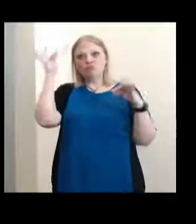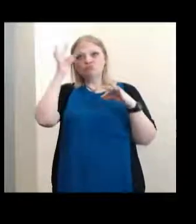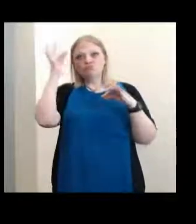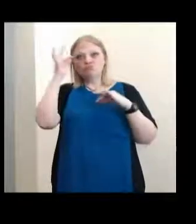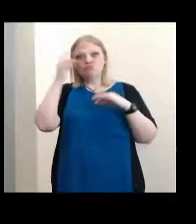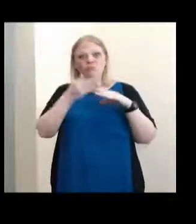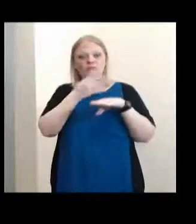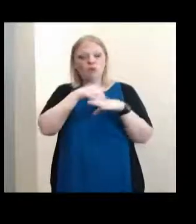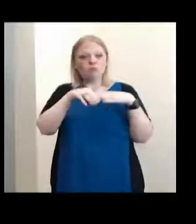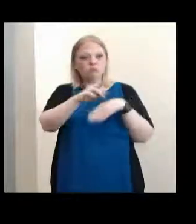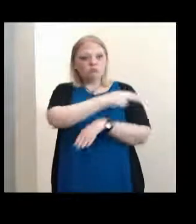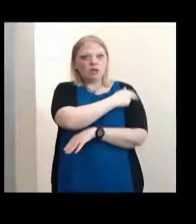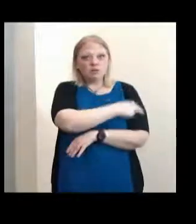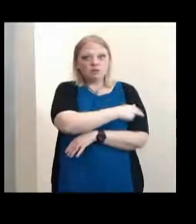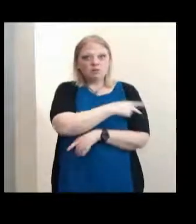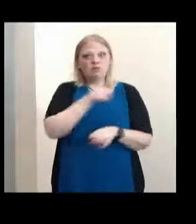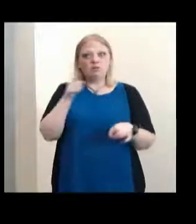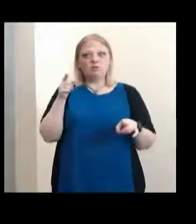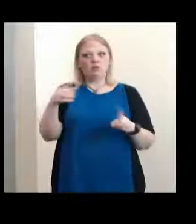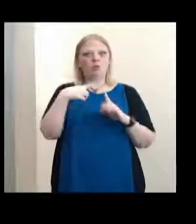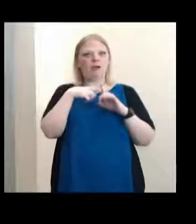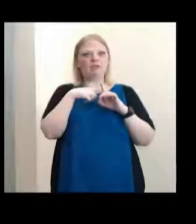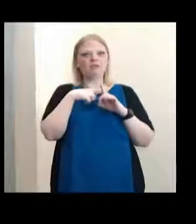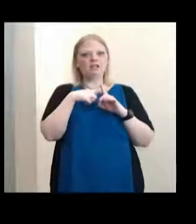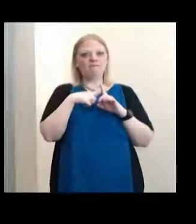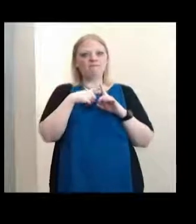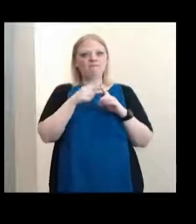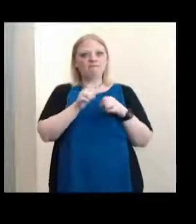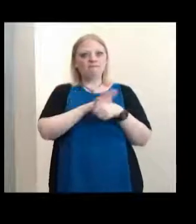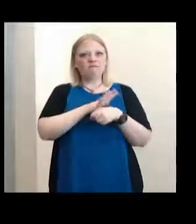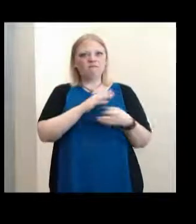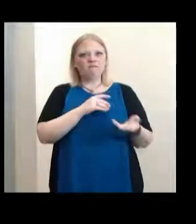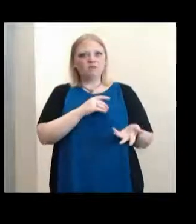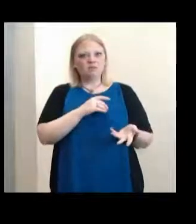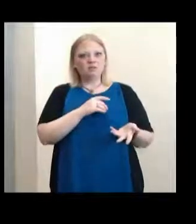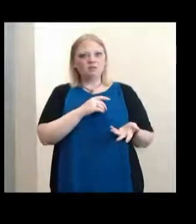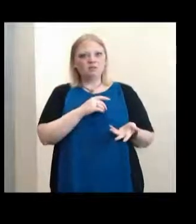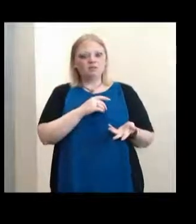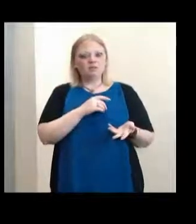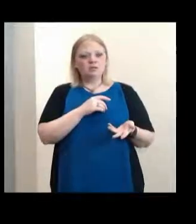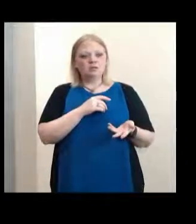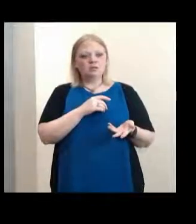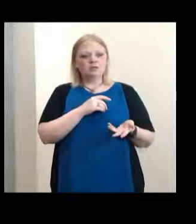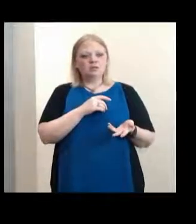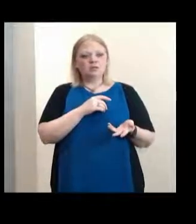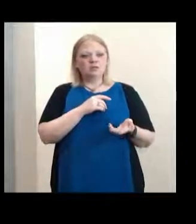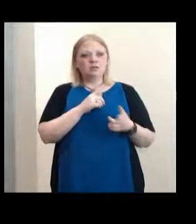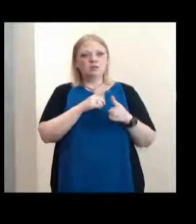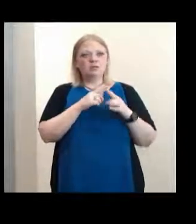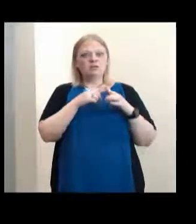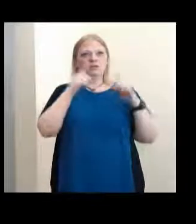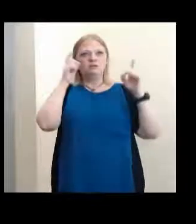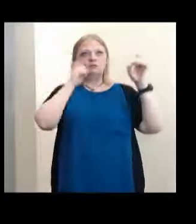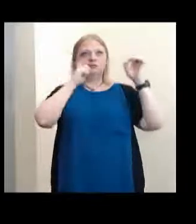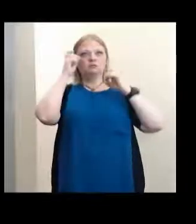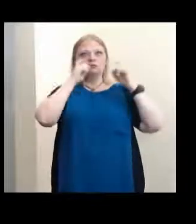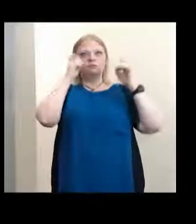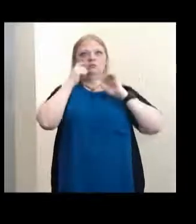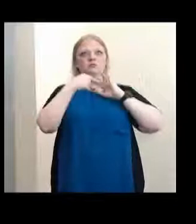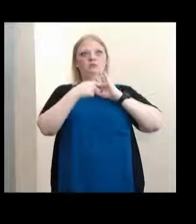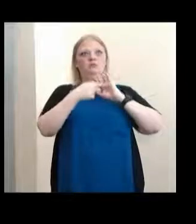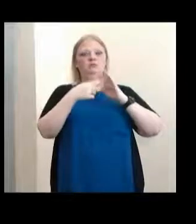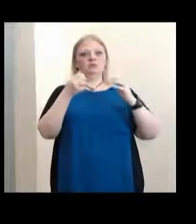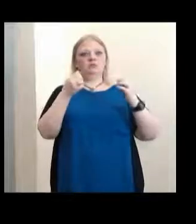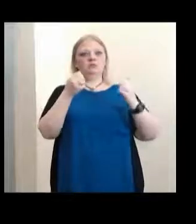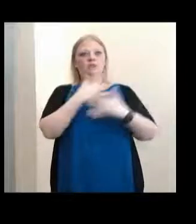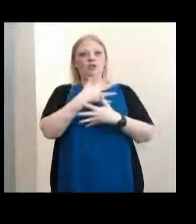going into the hospital that they had COVID-19, and the fear in their face about